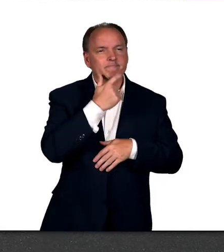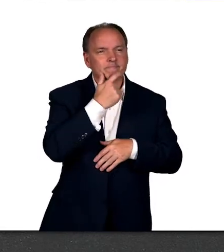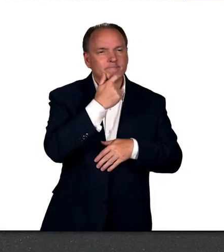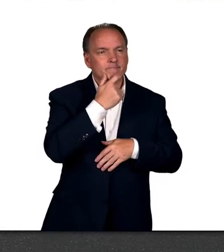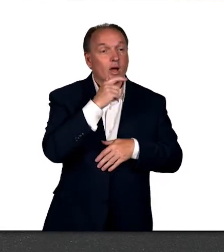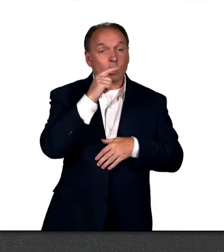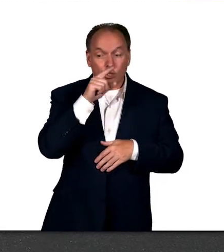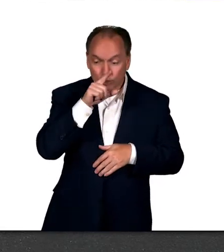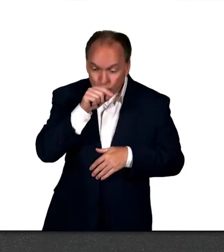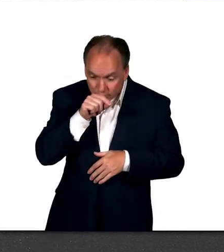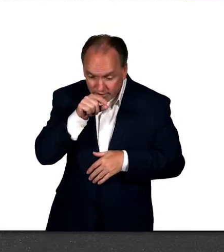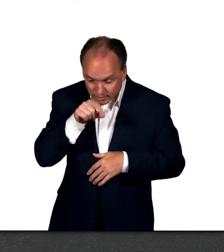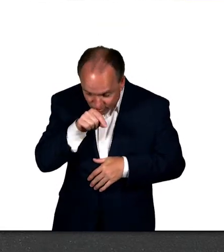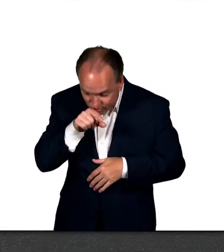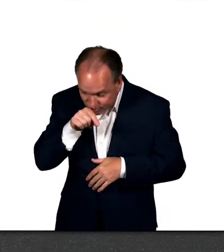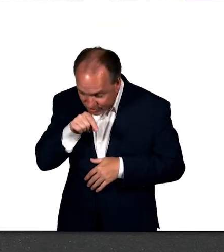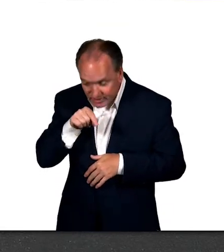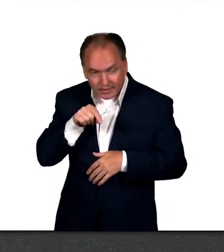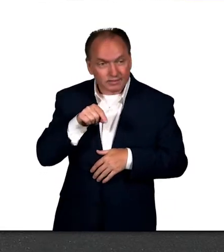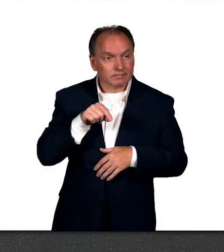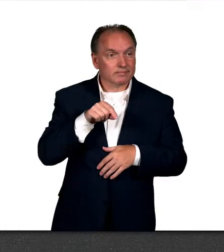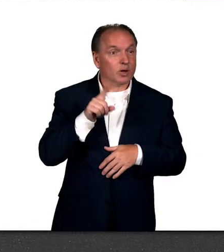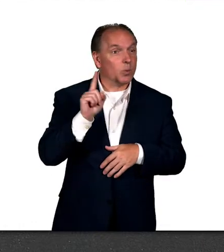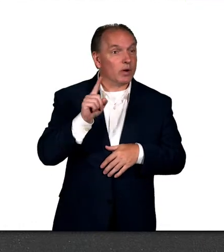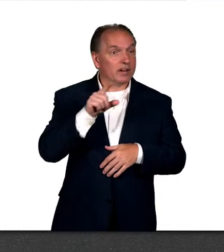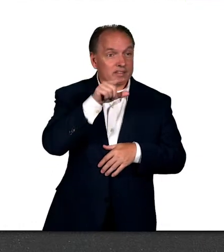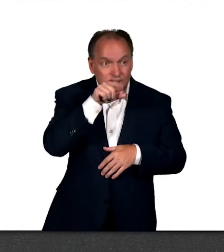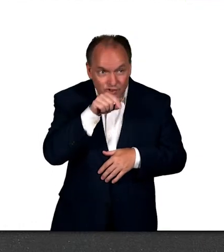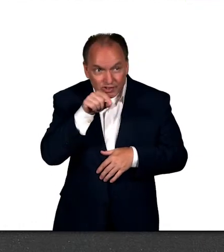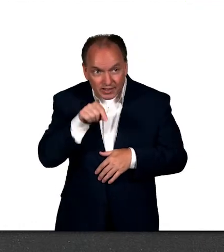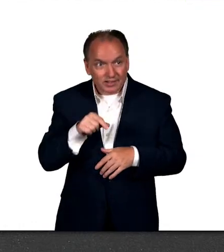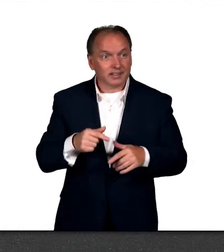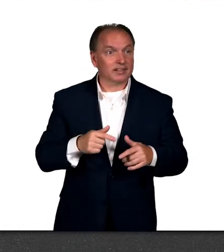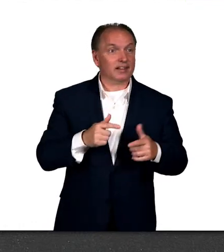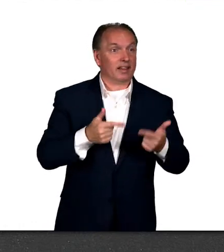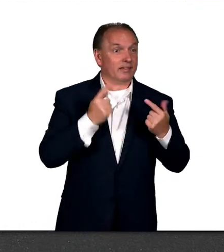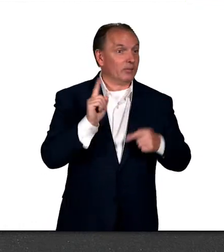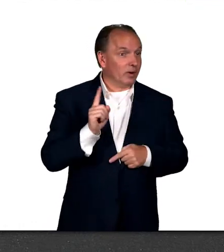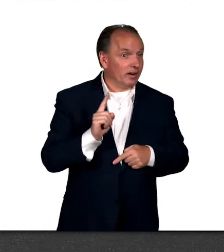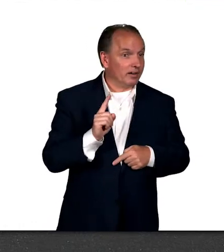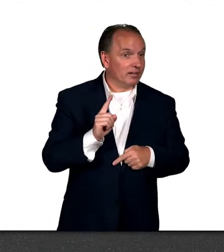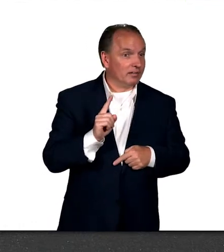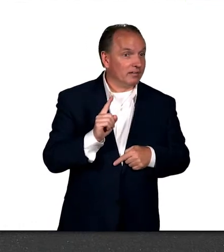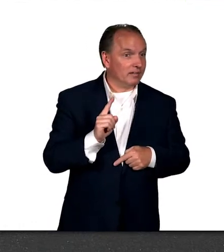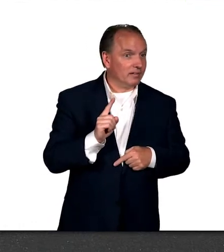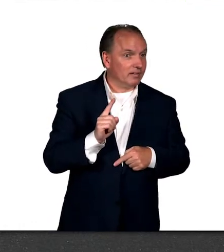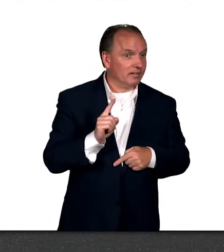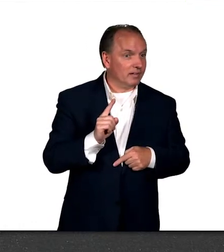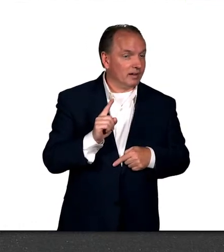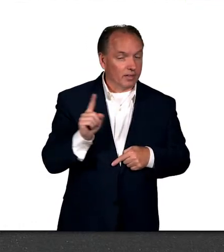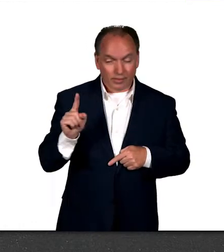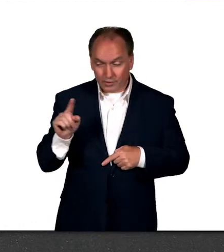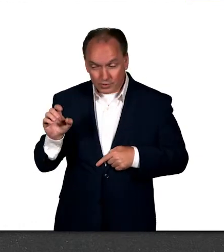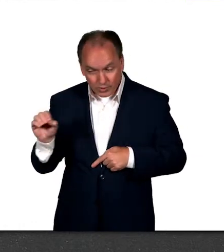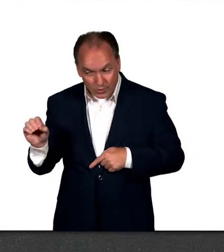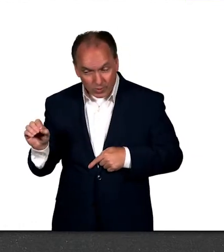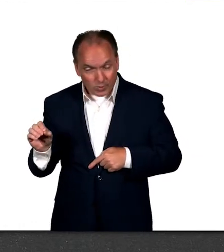Okay. Chicken. Where's the chicken live? In the zoo or the farm?